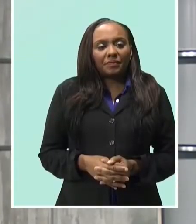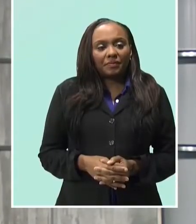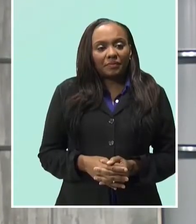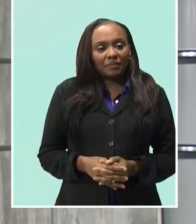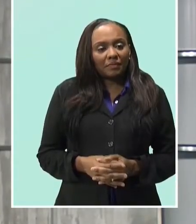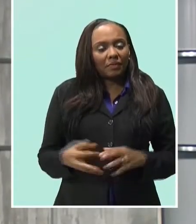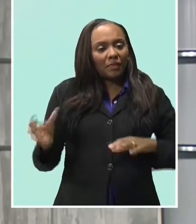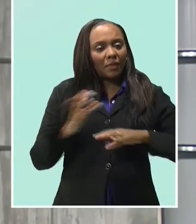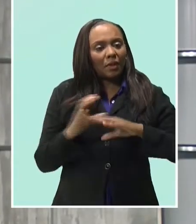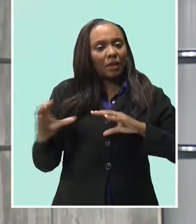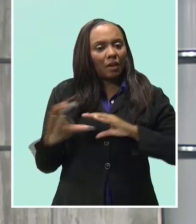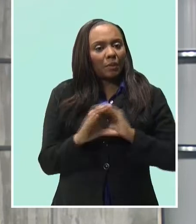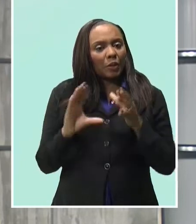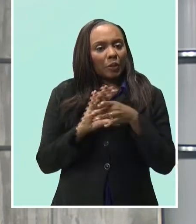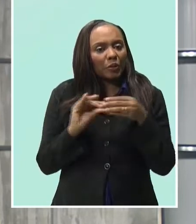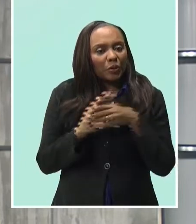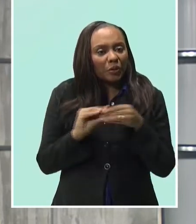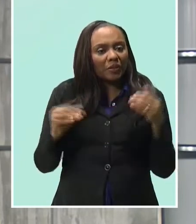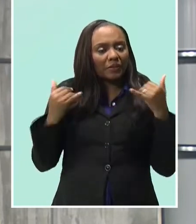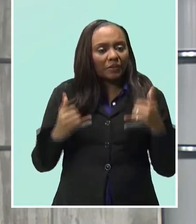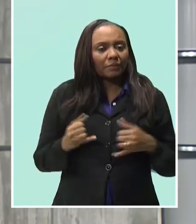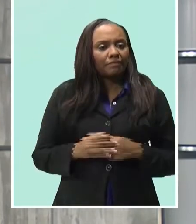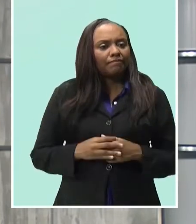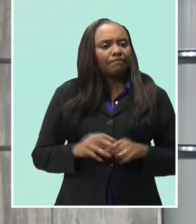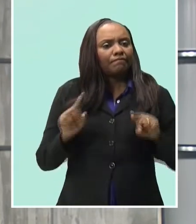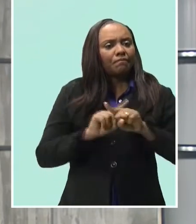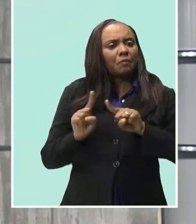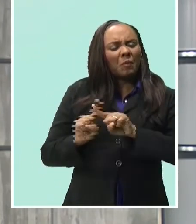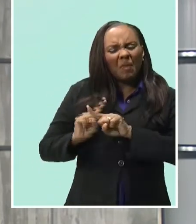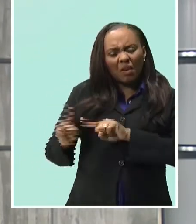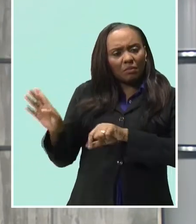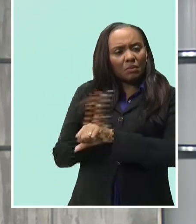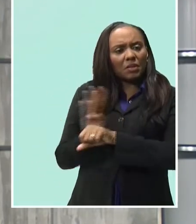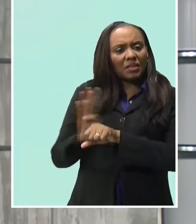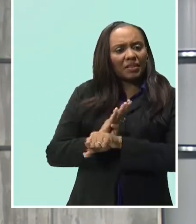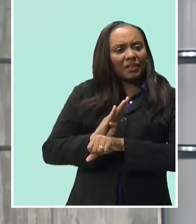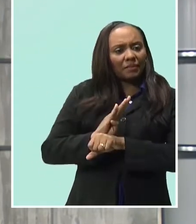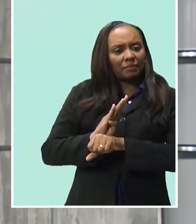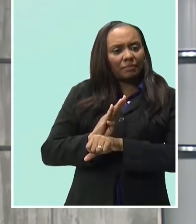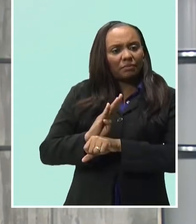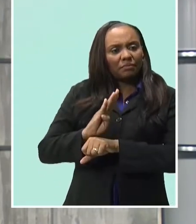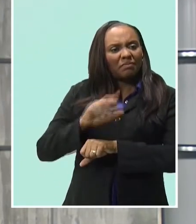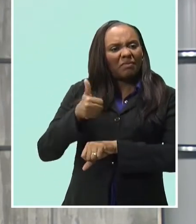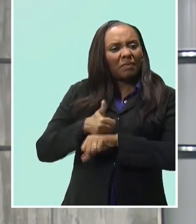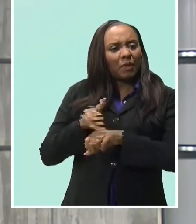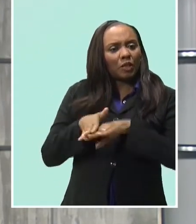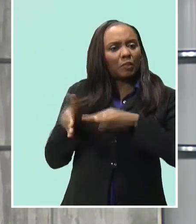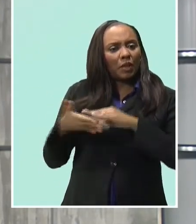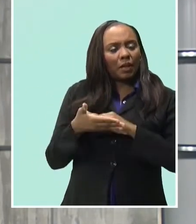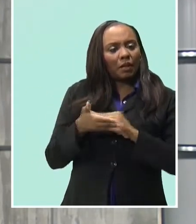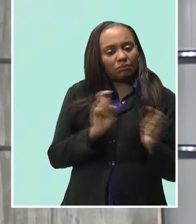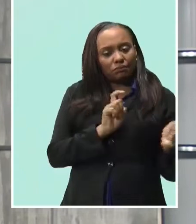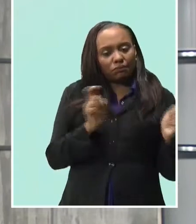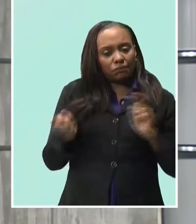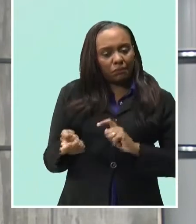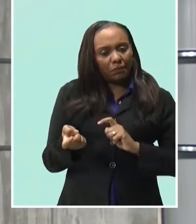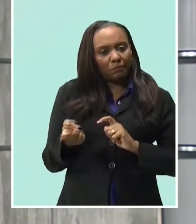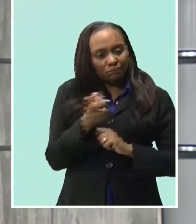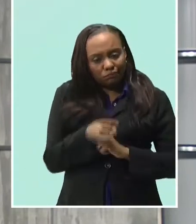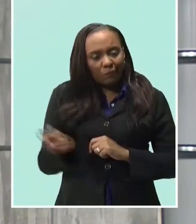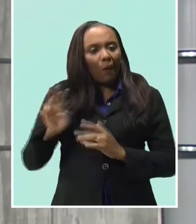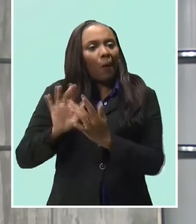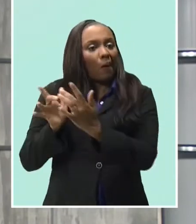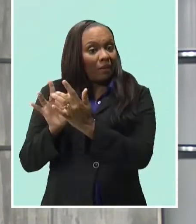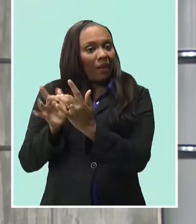Checking in with our regional neighbors now, several business operations in Jamaica have moved online in a bid to keep customers and secure profits during